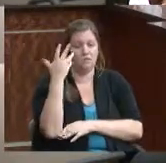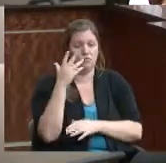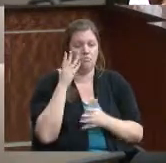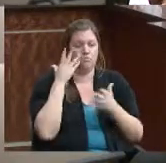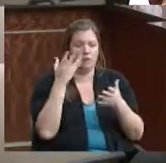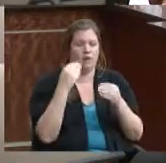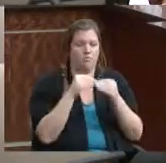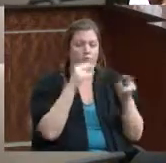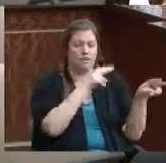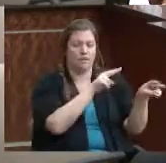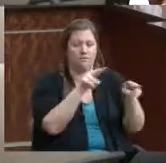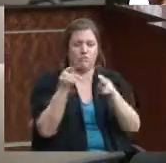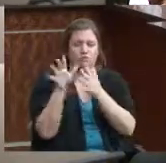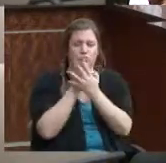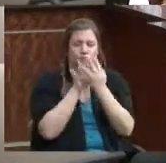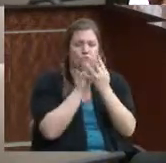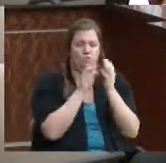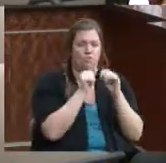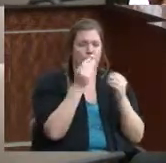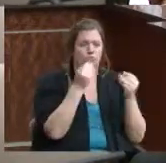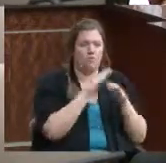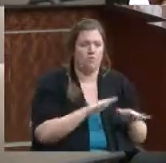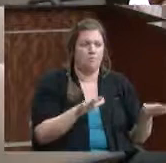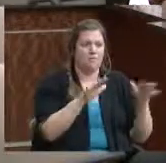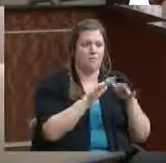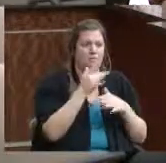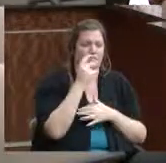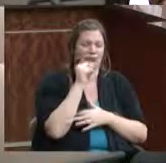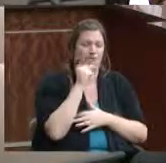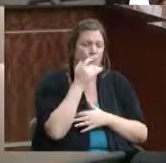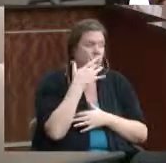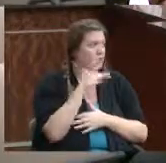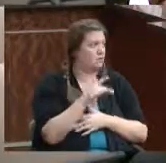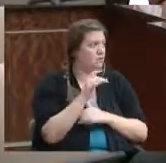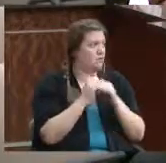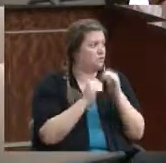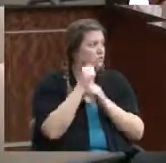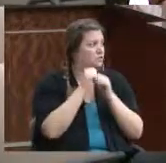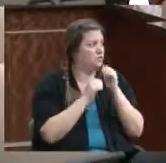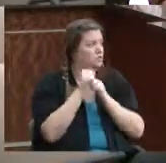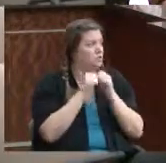provide a more visual screening for the property owners. Unfortunately, when you construct